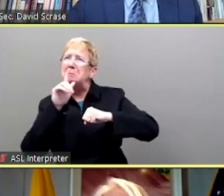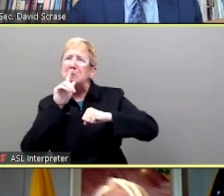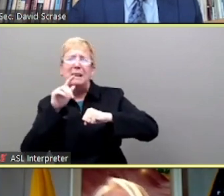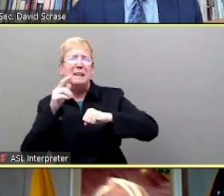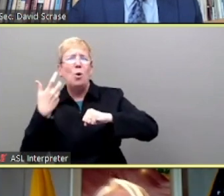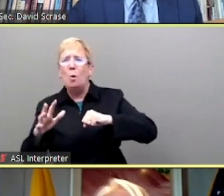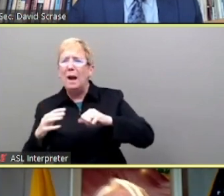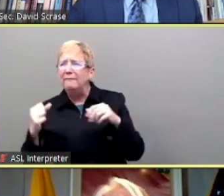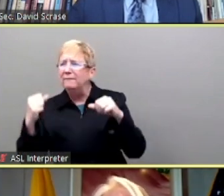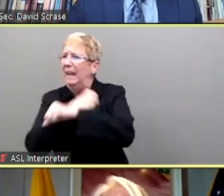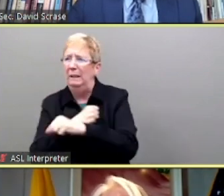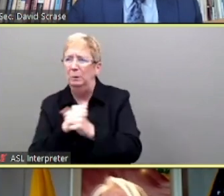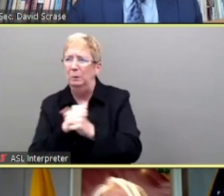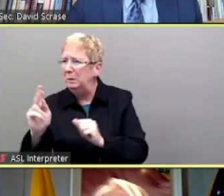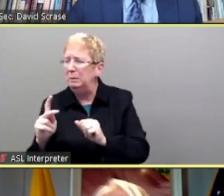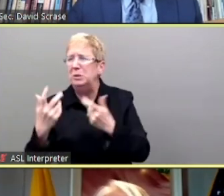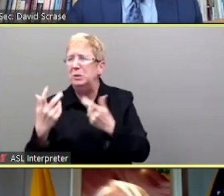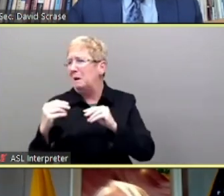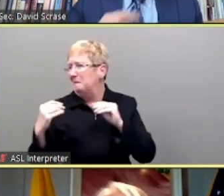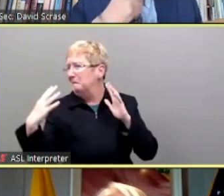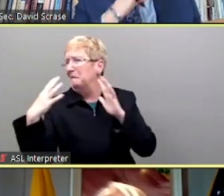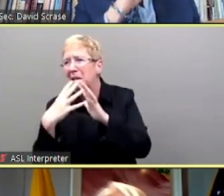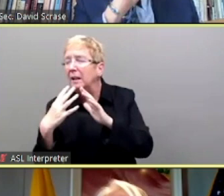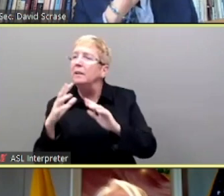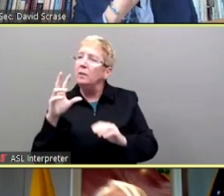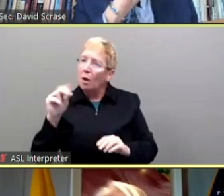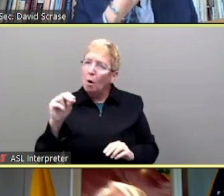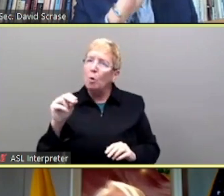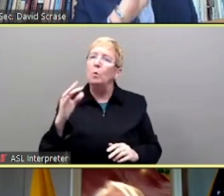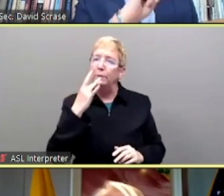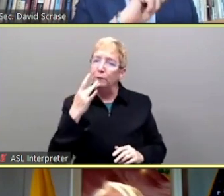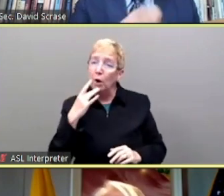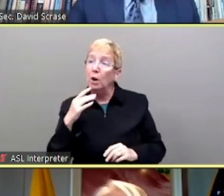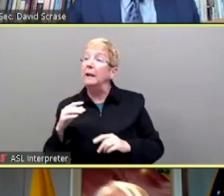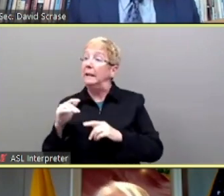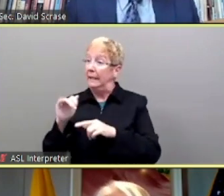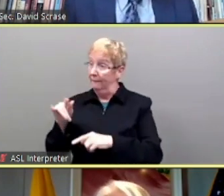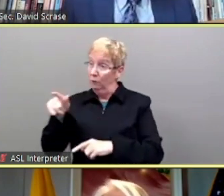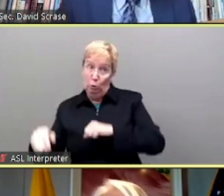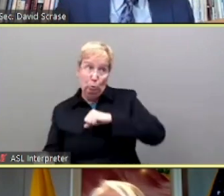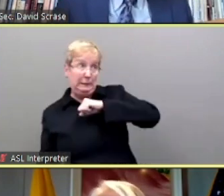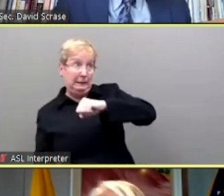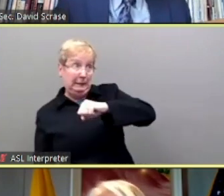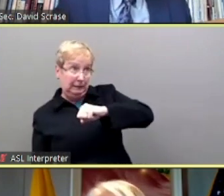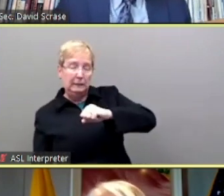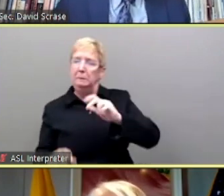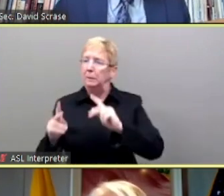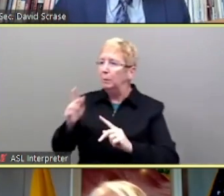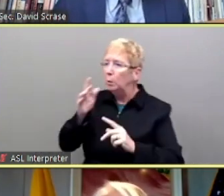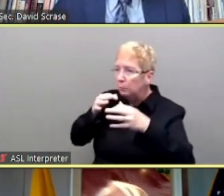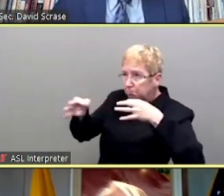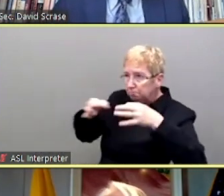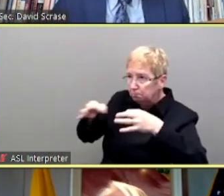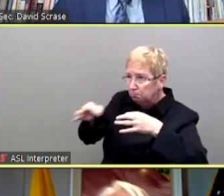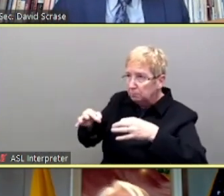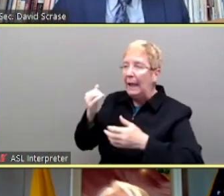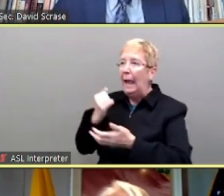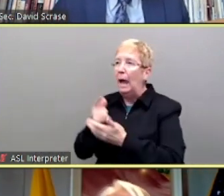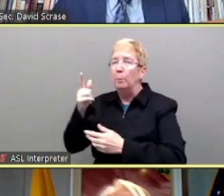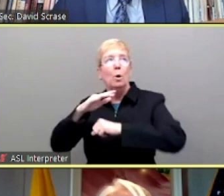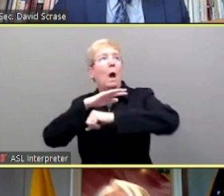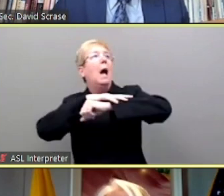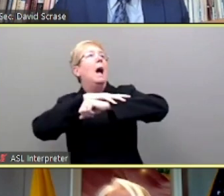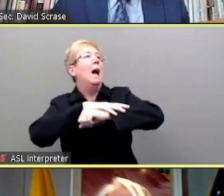with. We want to do everything in our power to show you that vaccines are safe and effective. It's